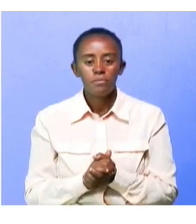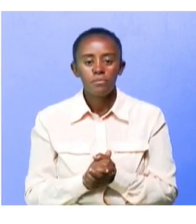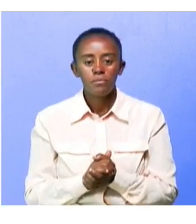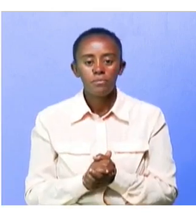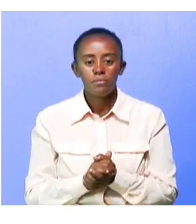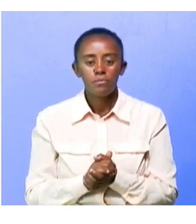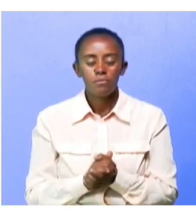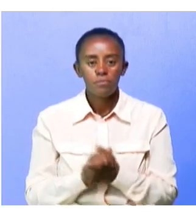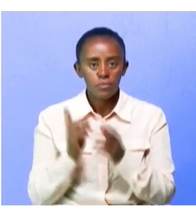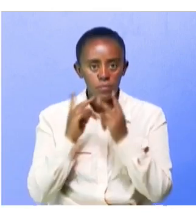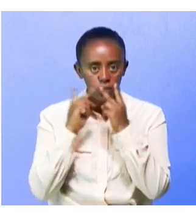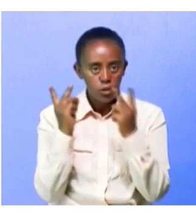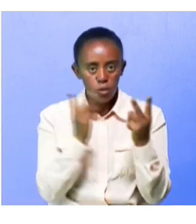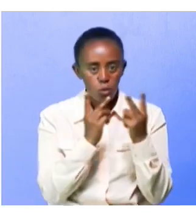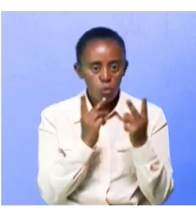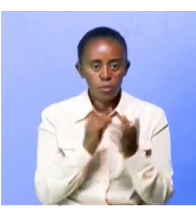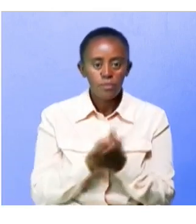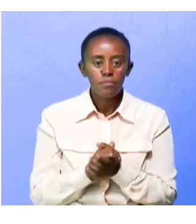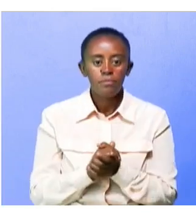Look,